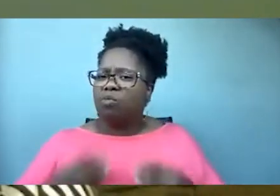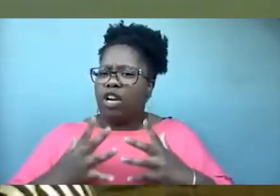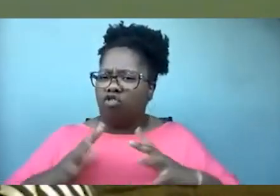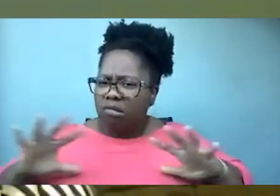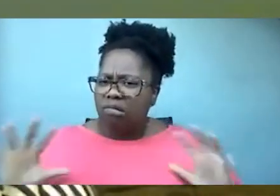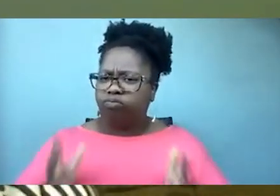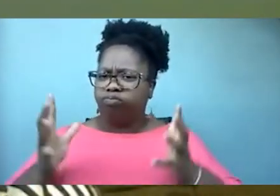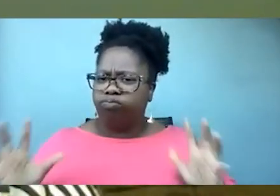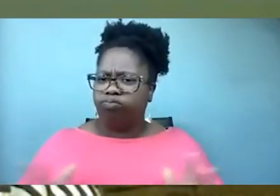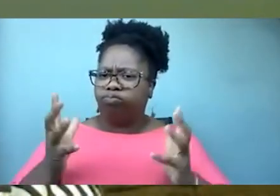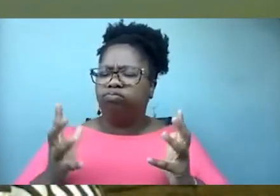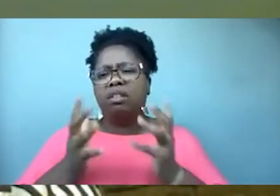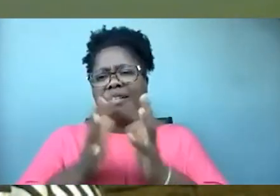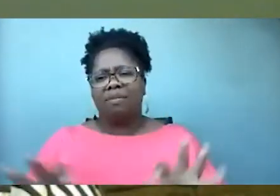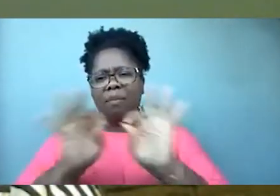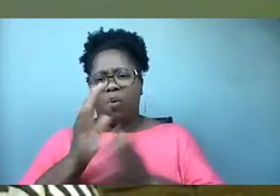as well.